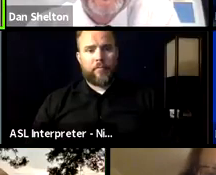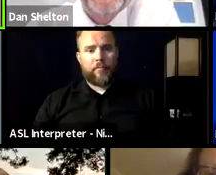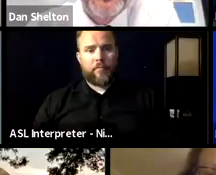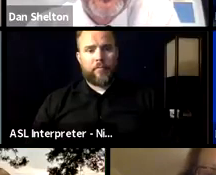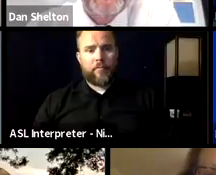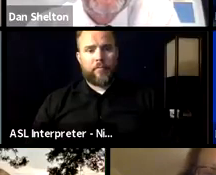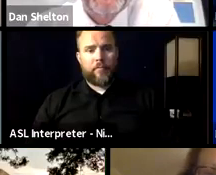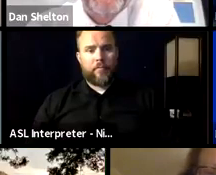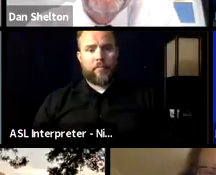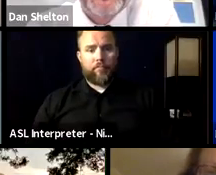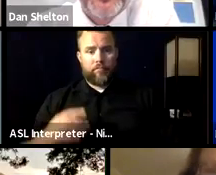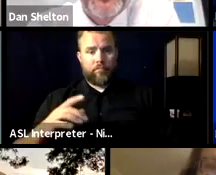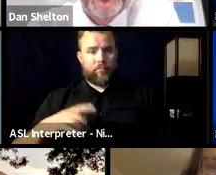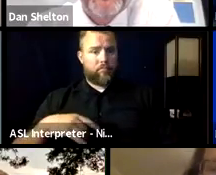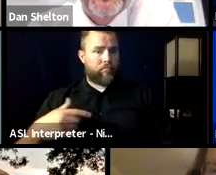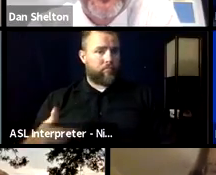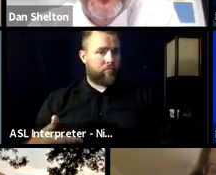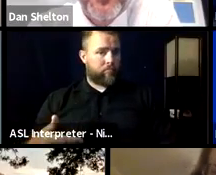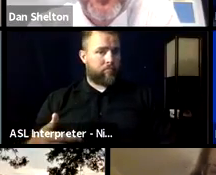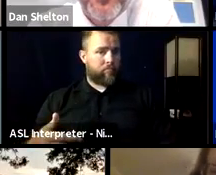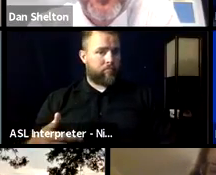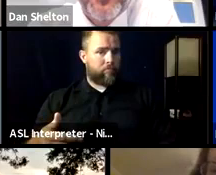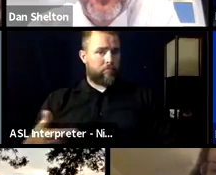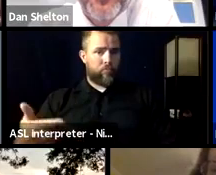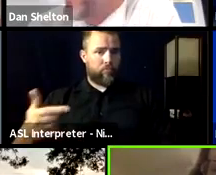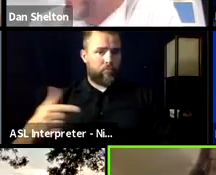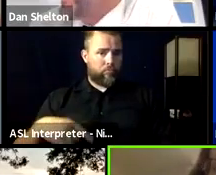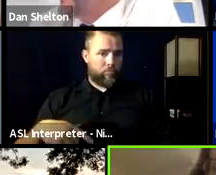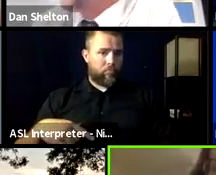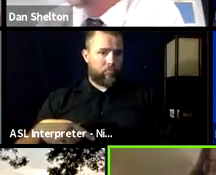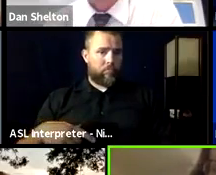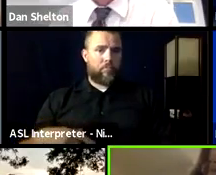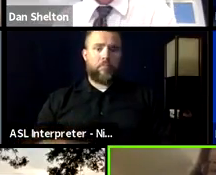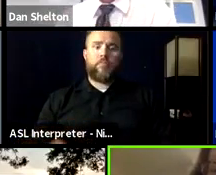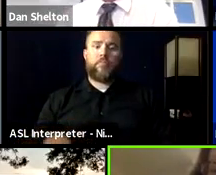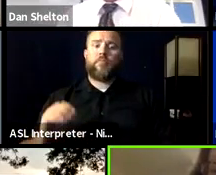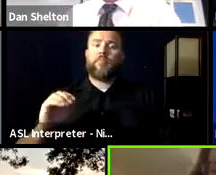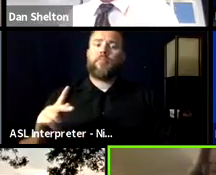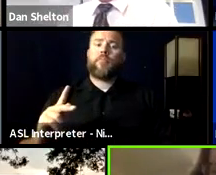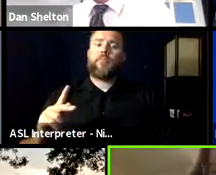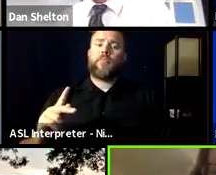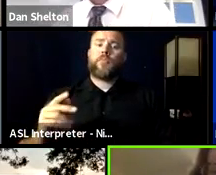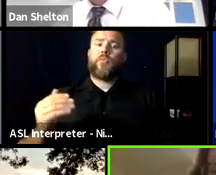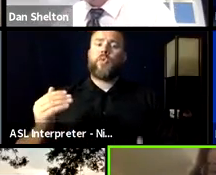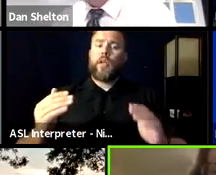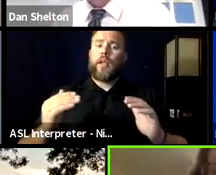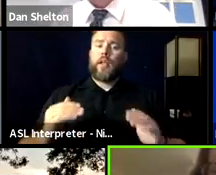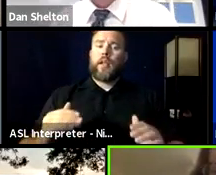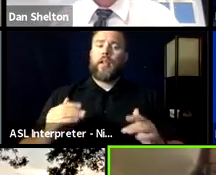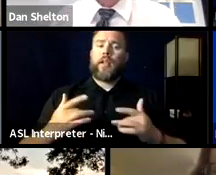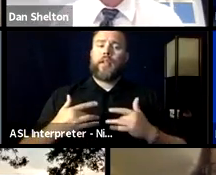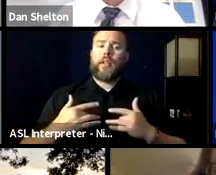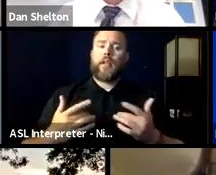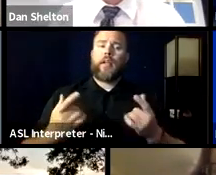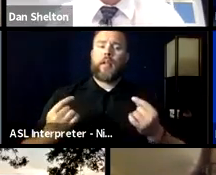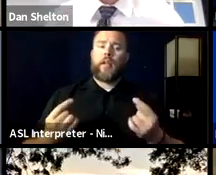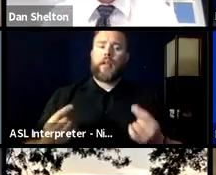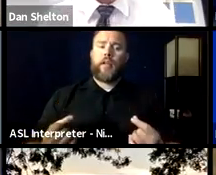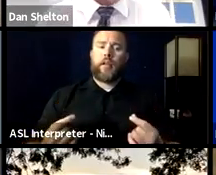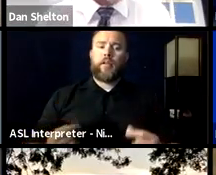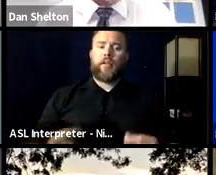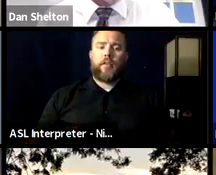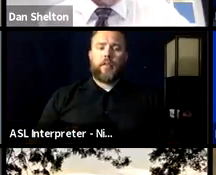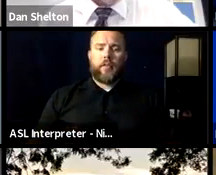Claire, would you like to take over? Or would you like me to take over? Next action item is the. You've both been